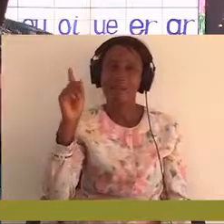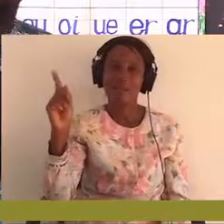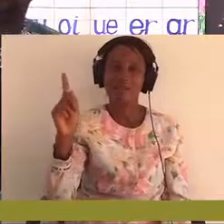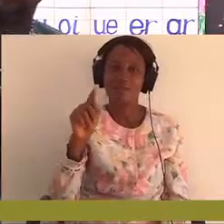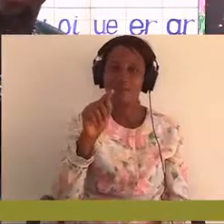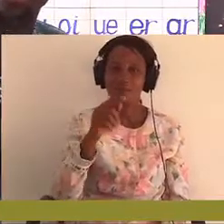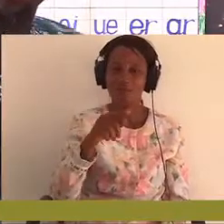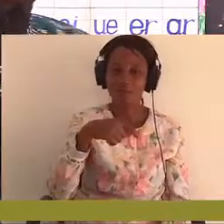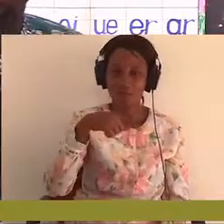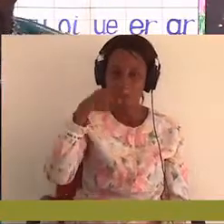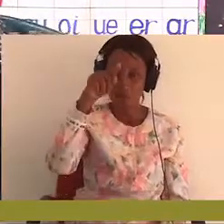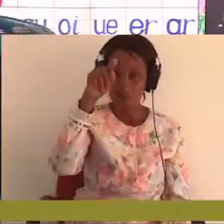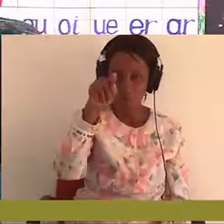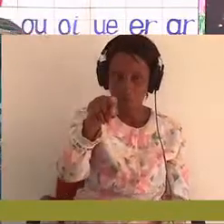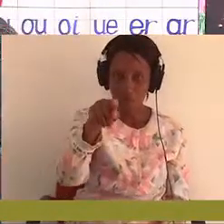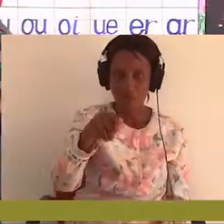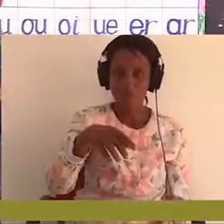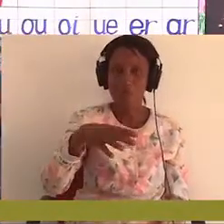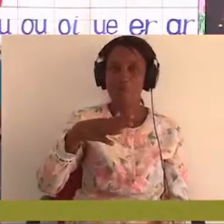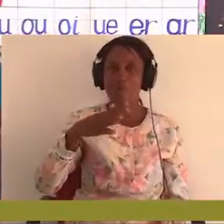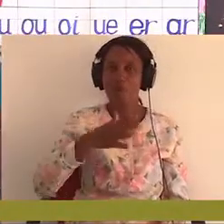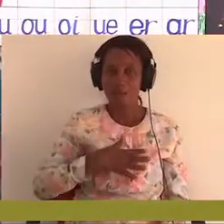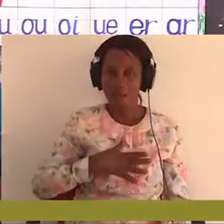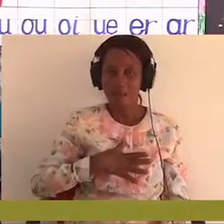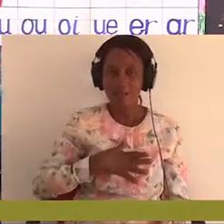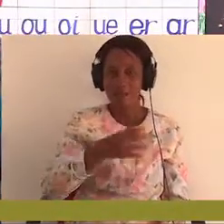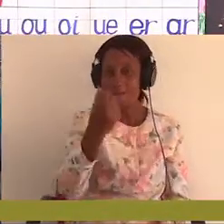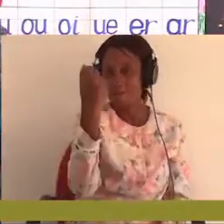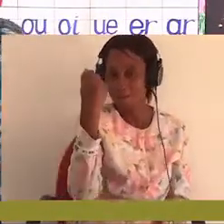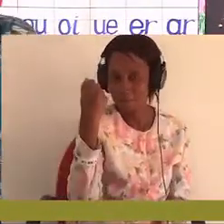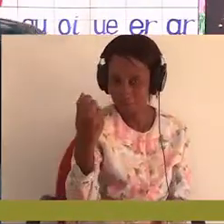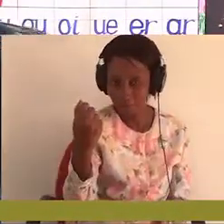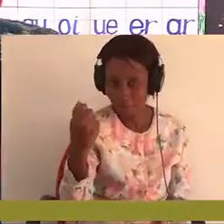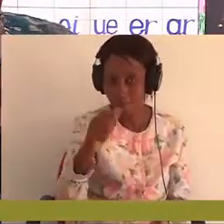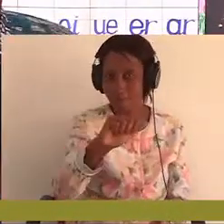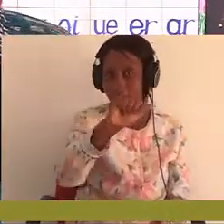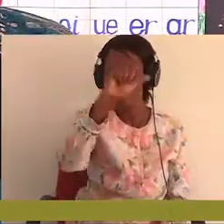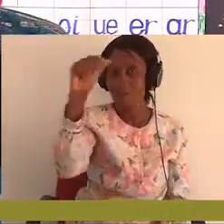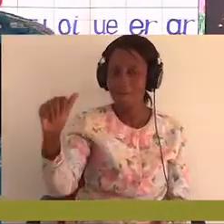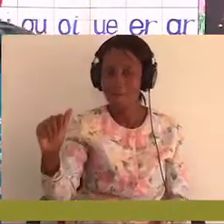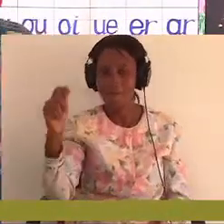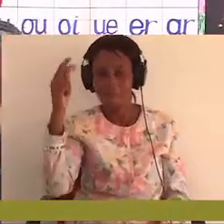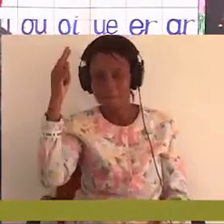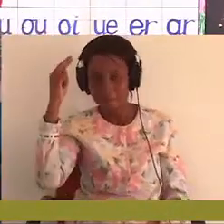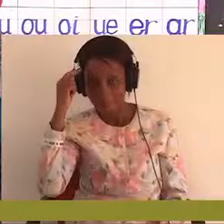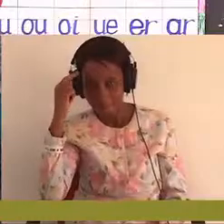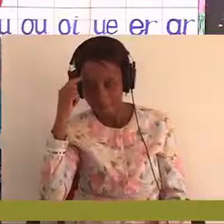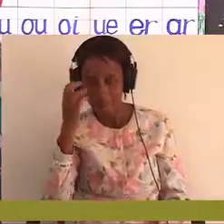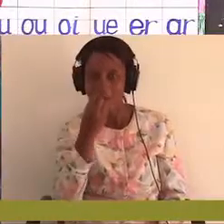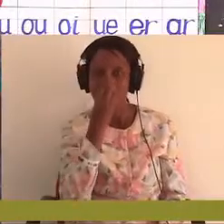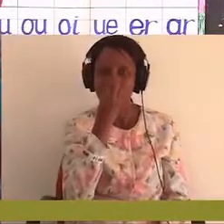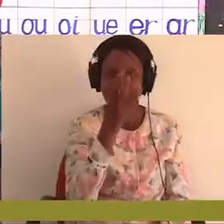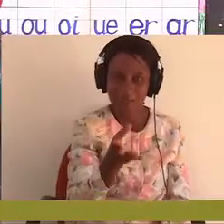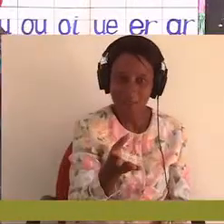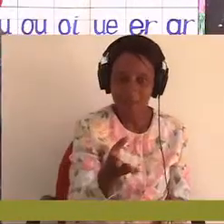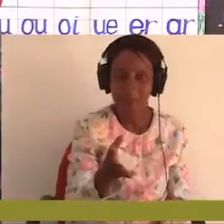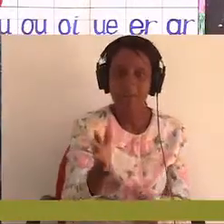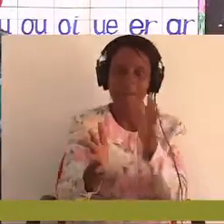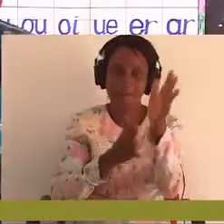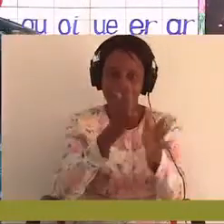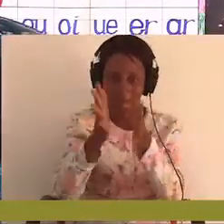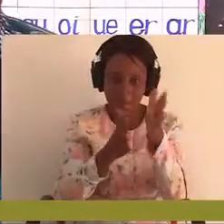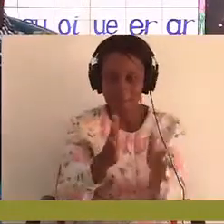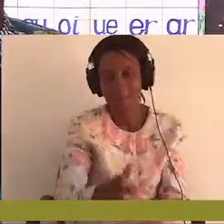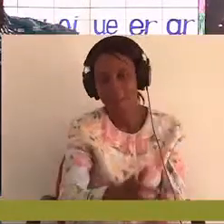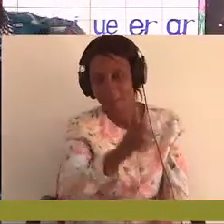If you are strong and you know, say g. If you are strong and you know, and you really want